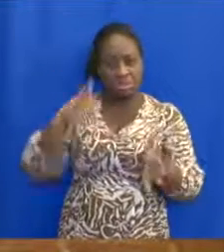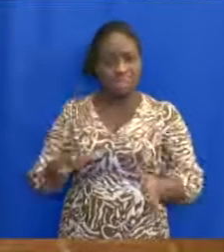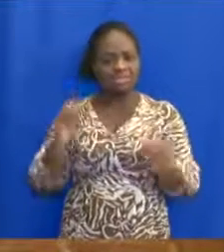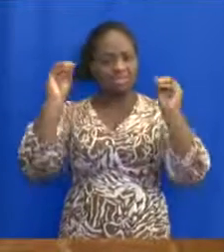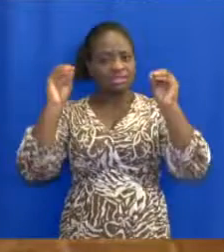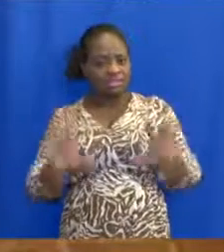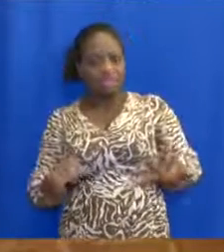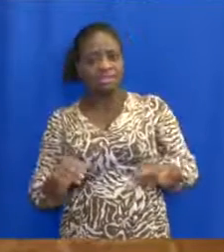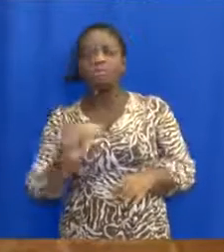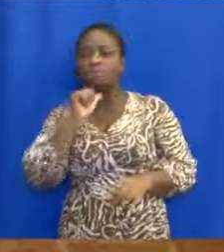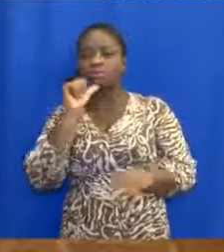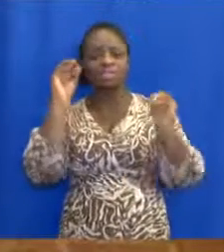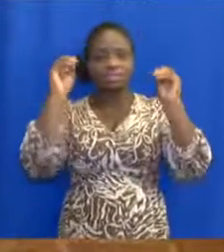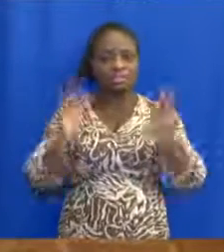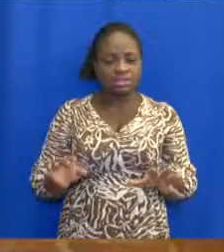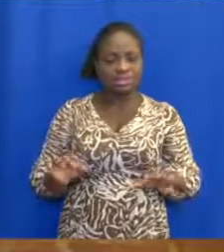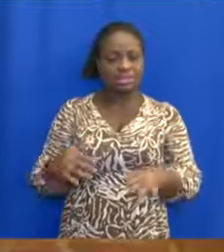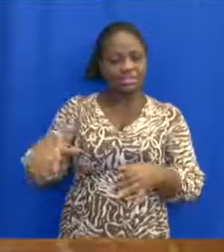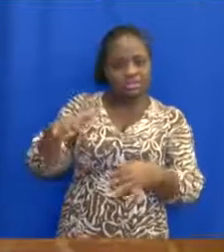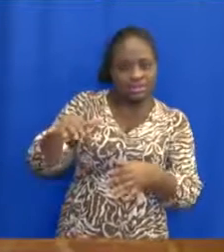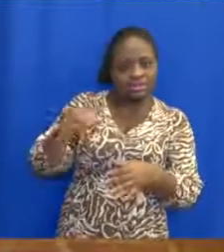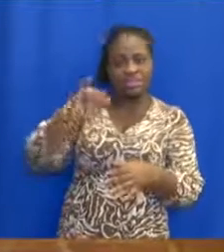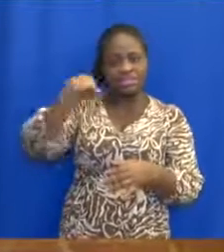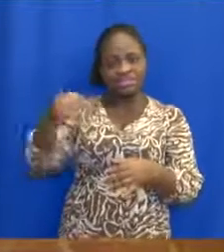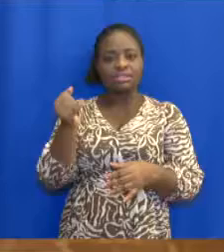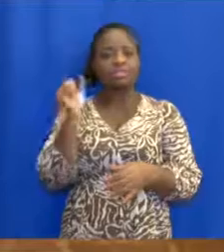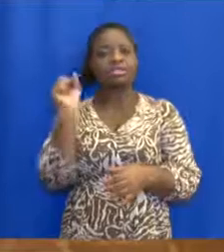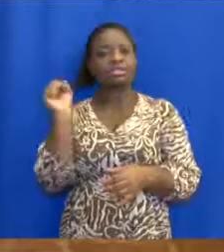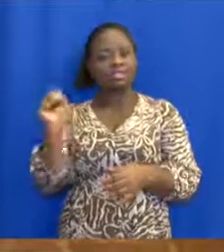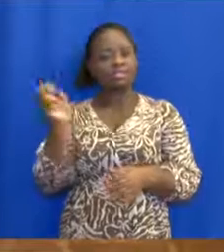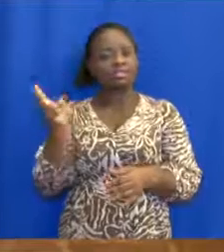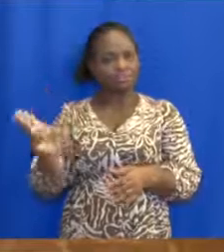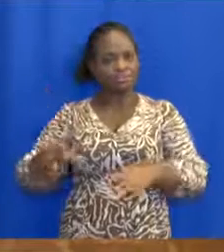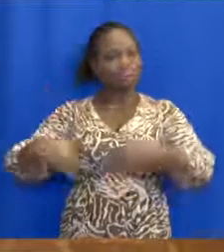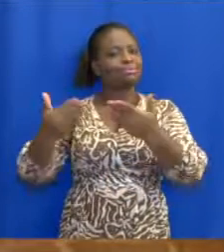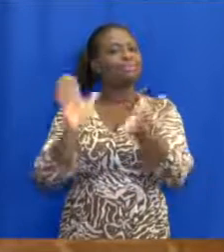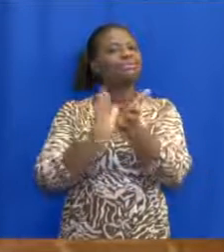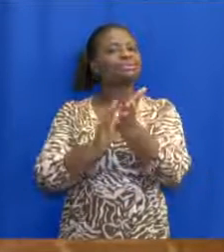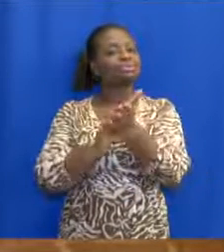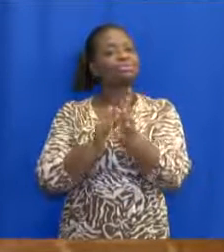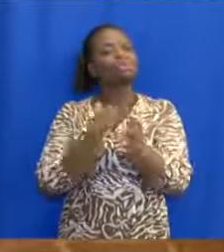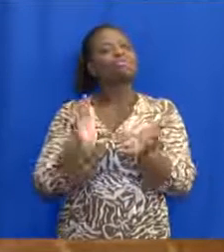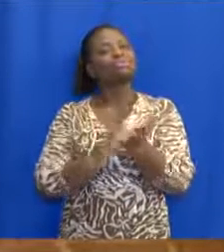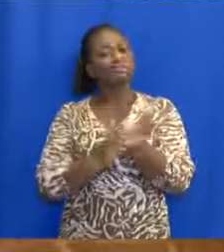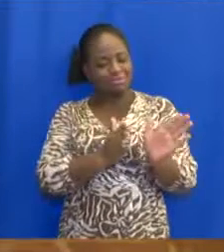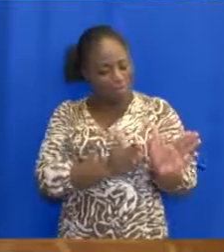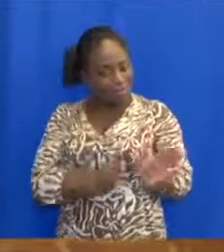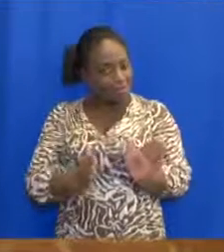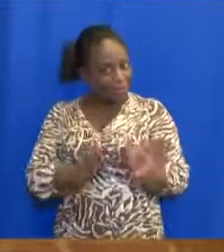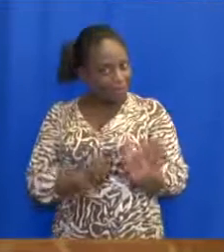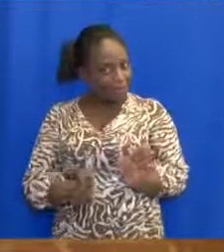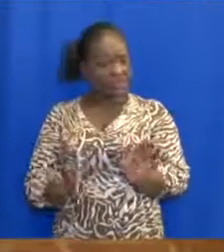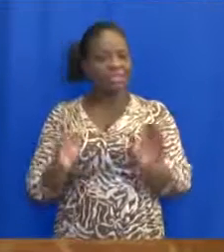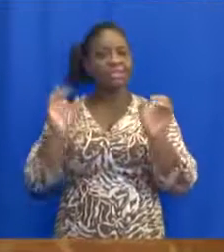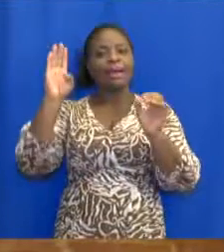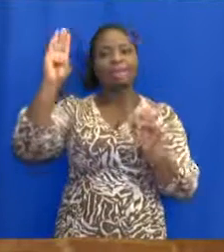and non-teaching staff in our junior high schools, returning to school to prepare for and sit the